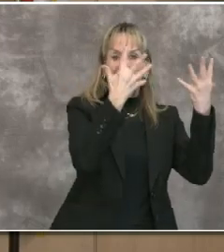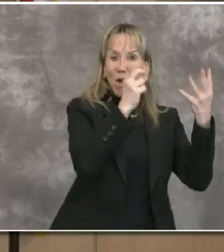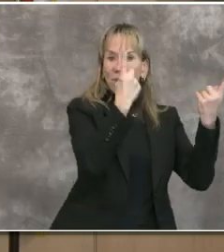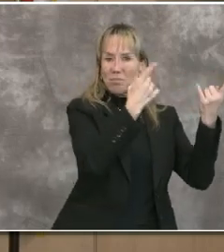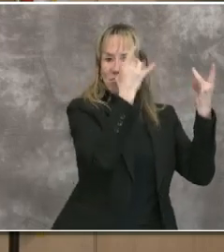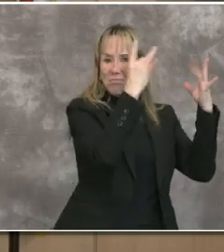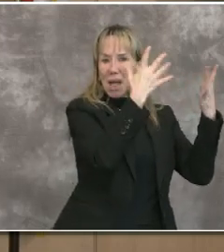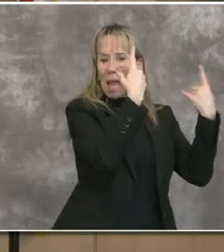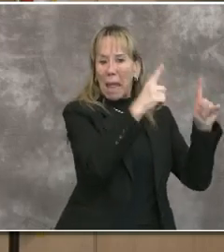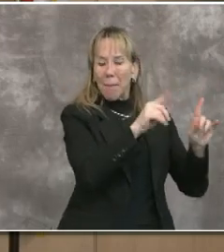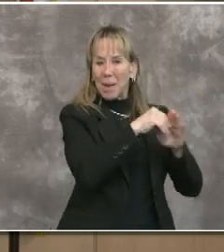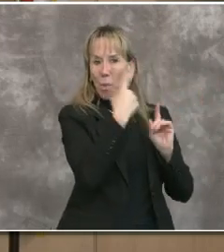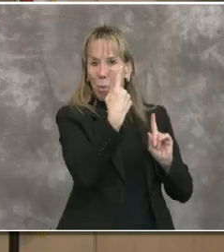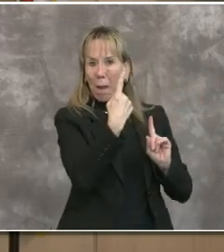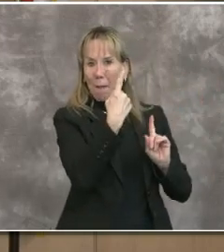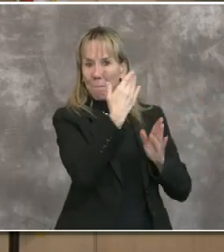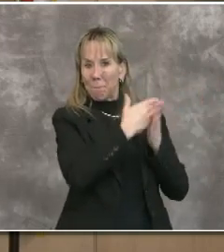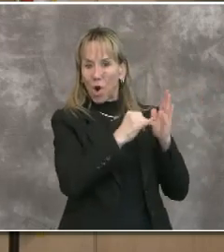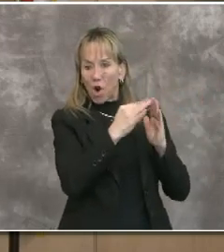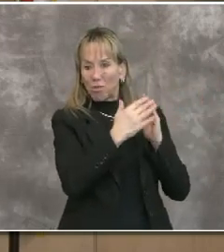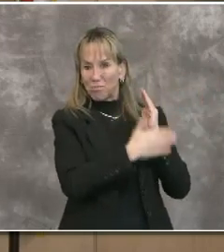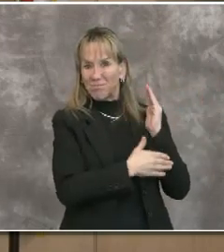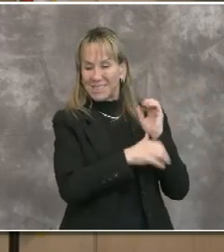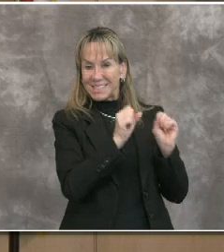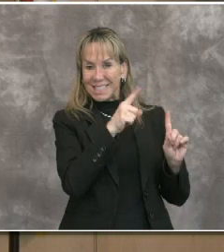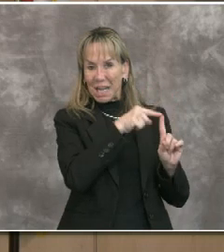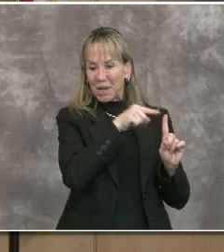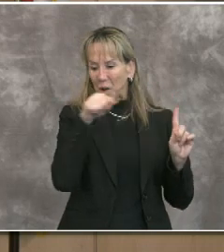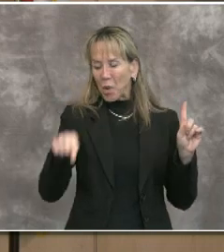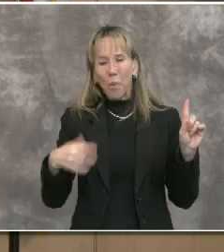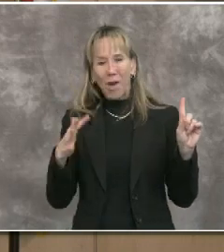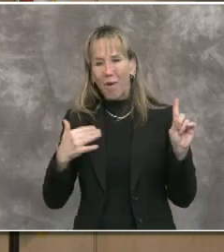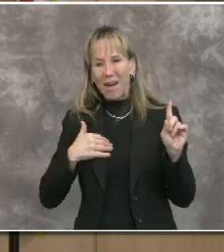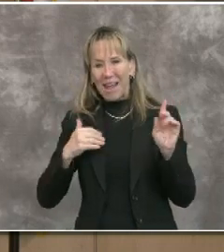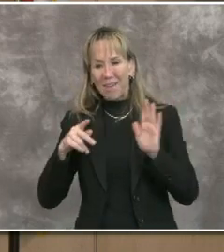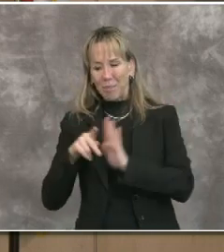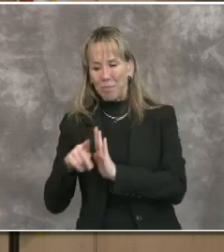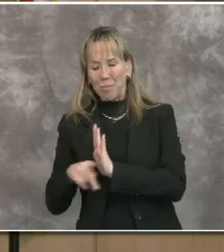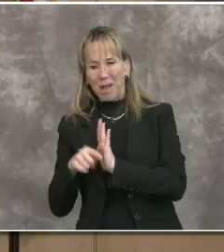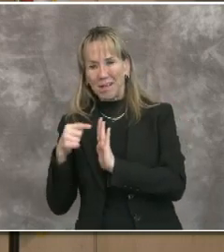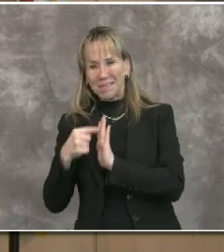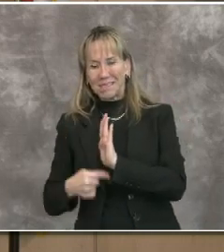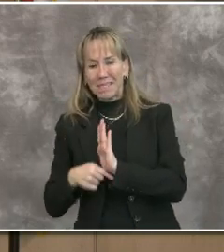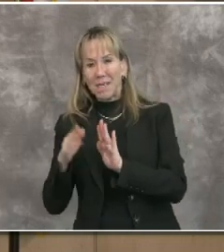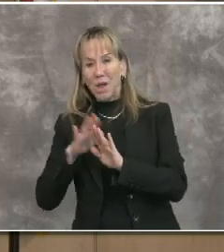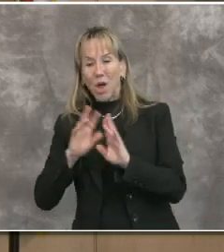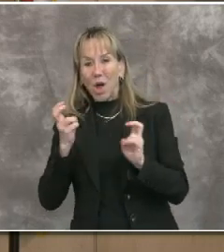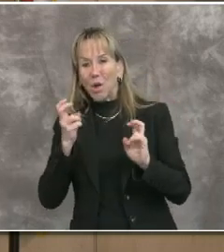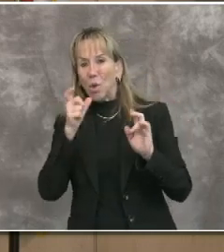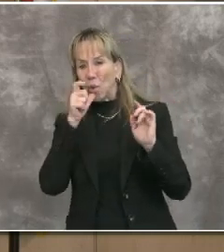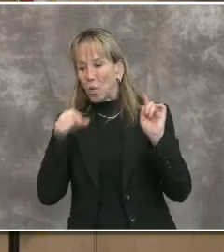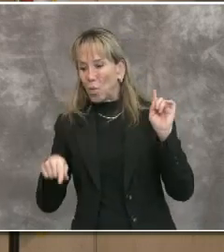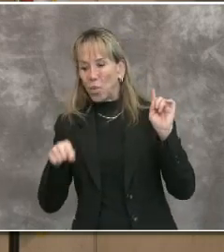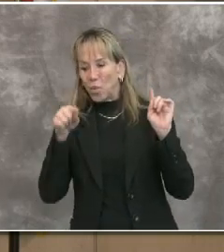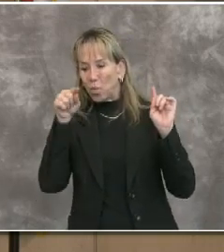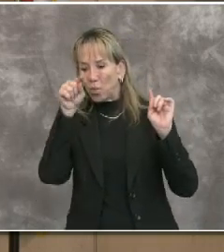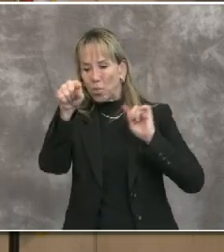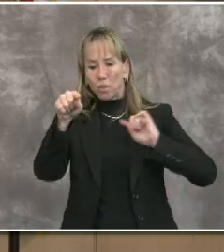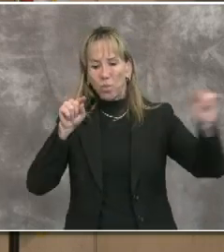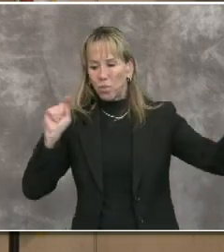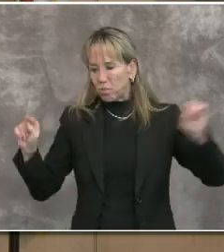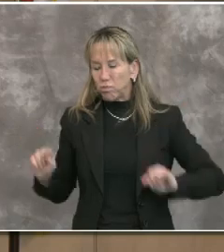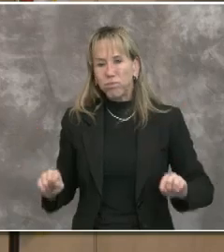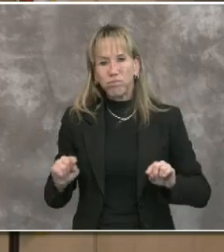we have long-standing procedures that allow individuals who have been impacted by that medically to be distributed across the